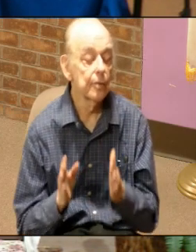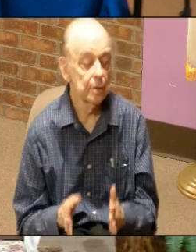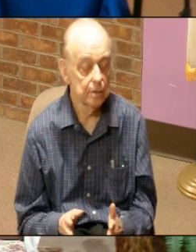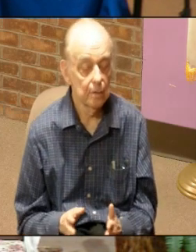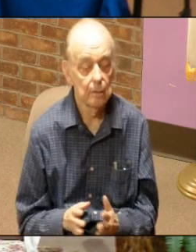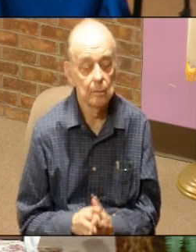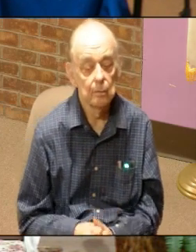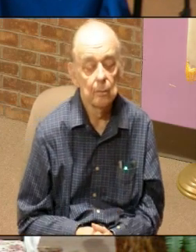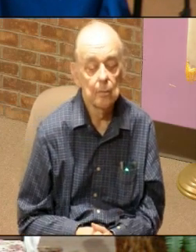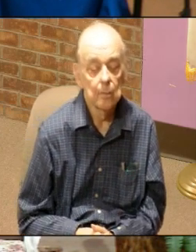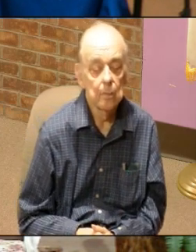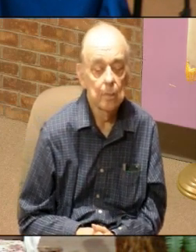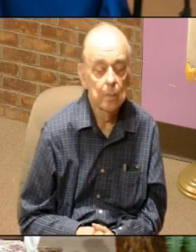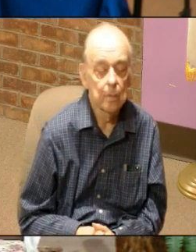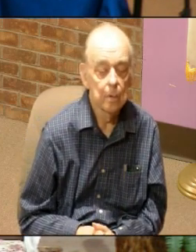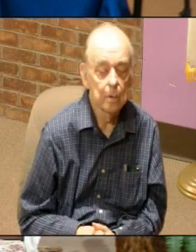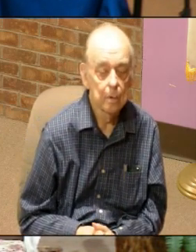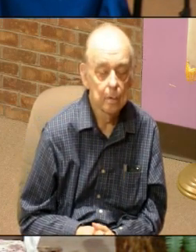when